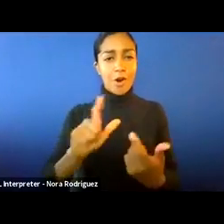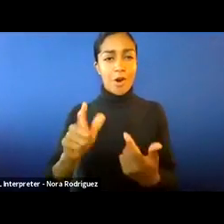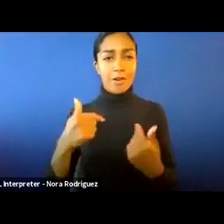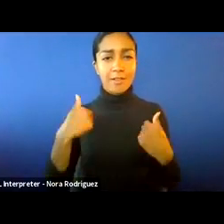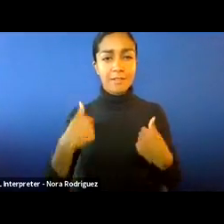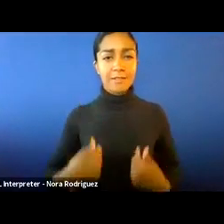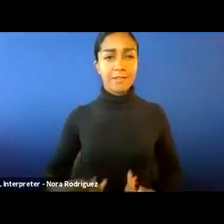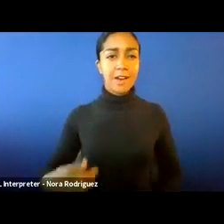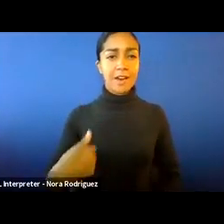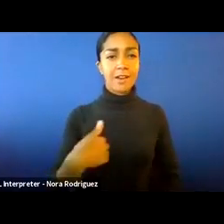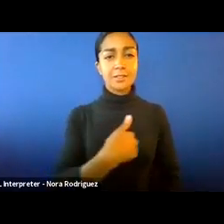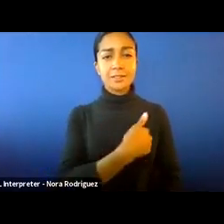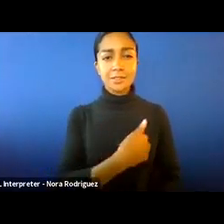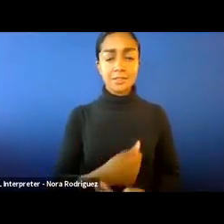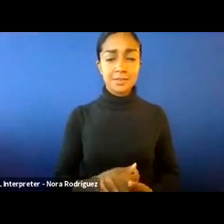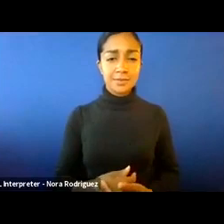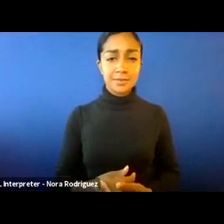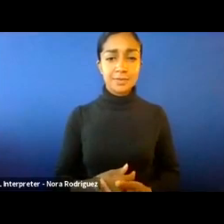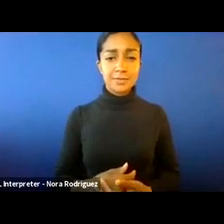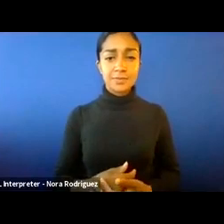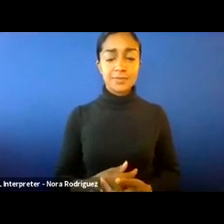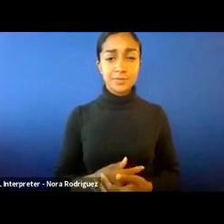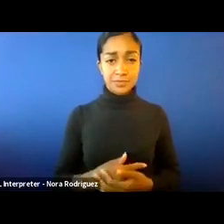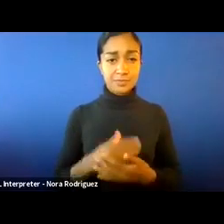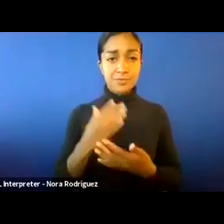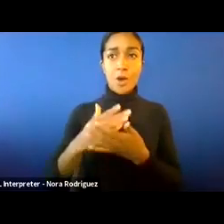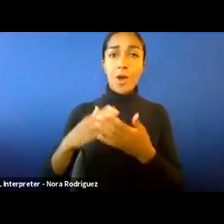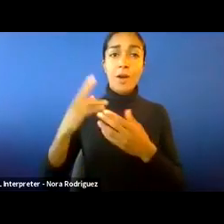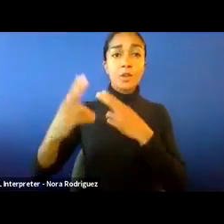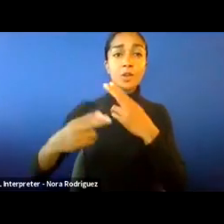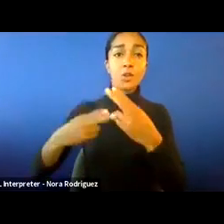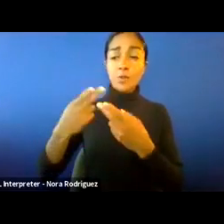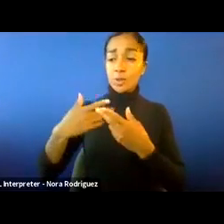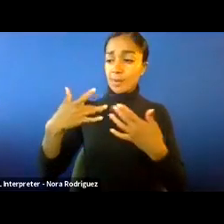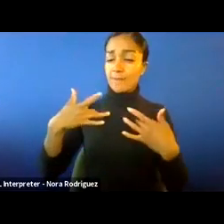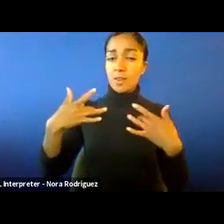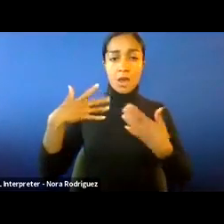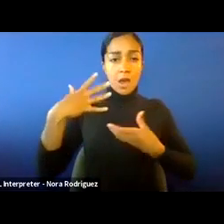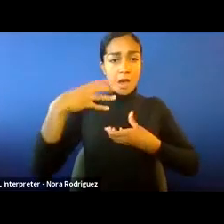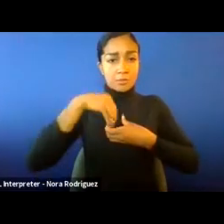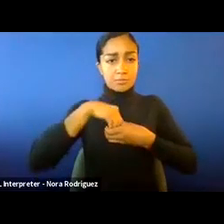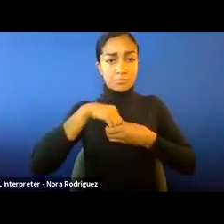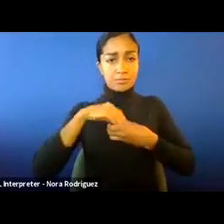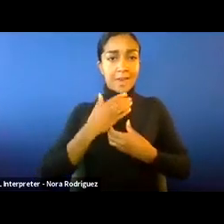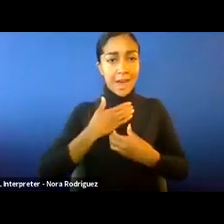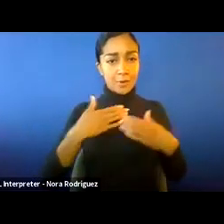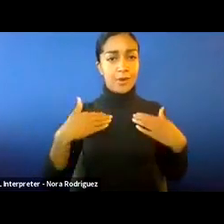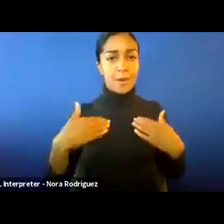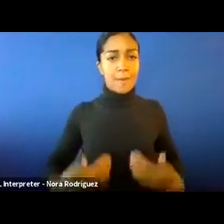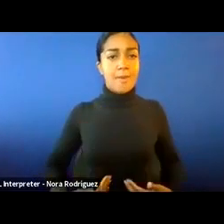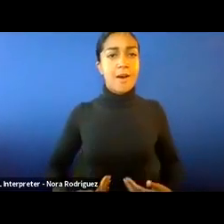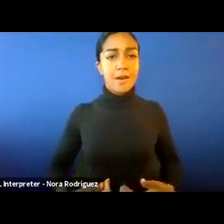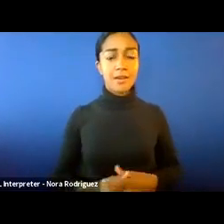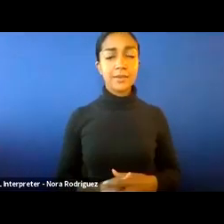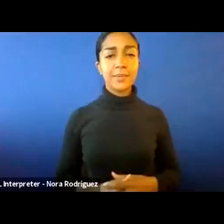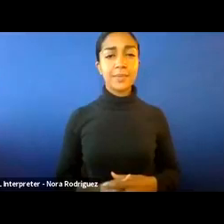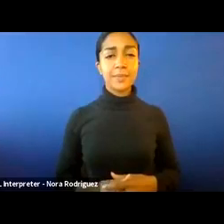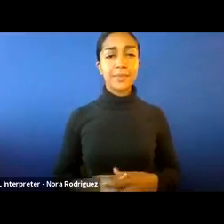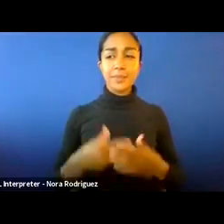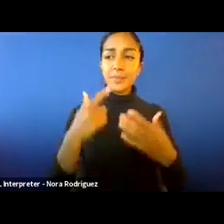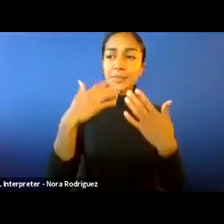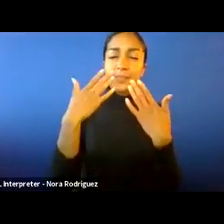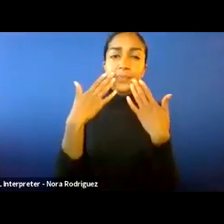the eternal that we carry in our own bodies. We say thank you for